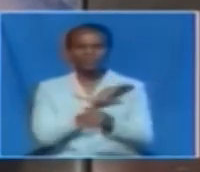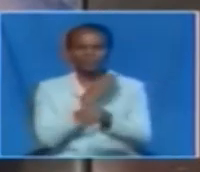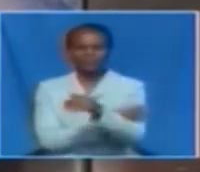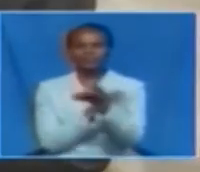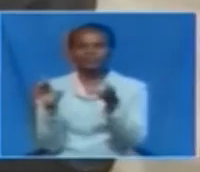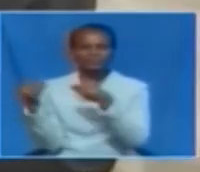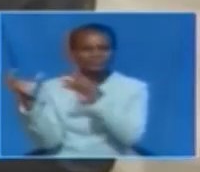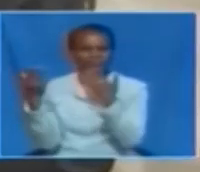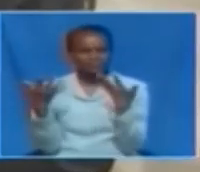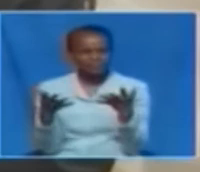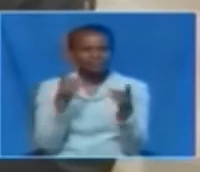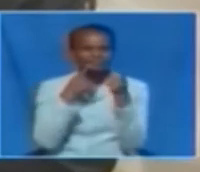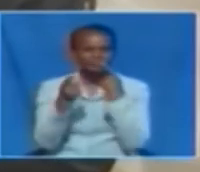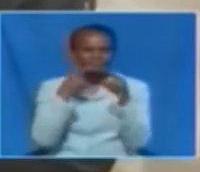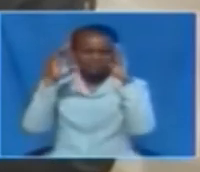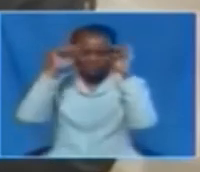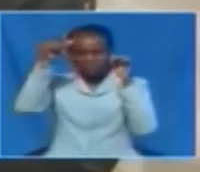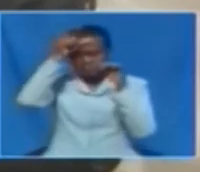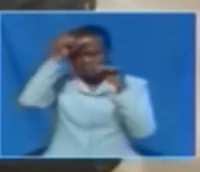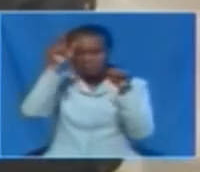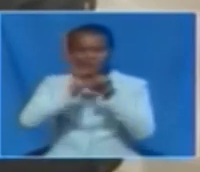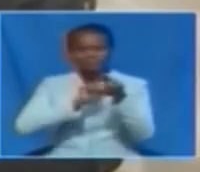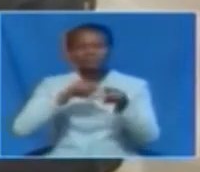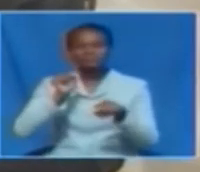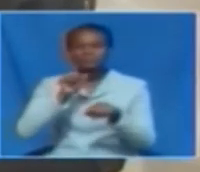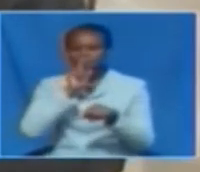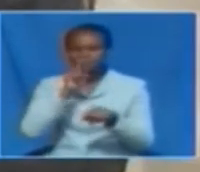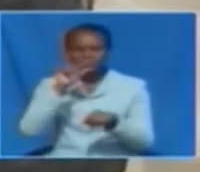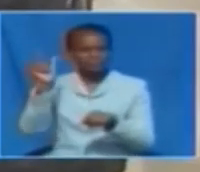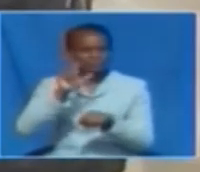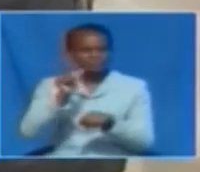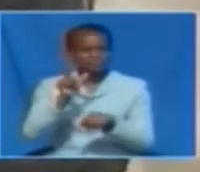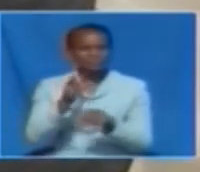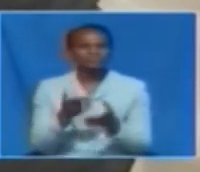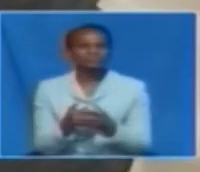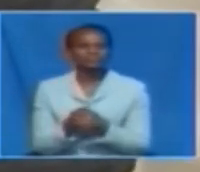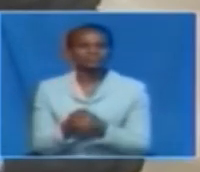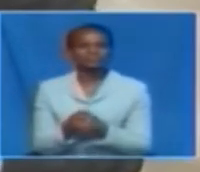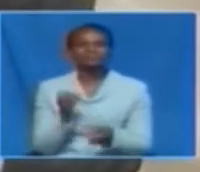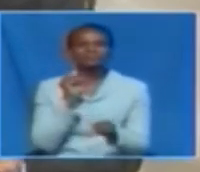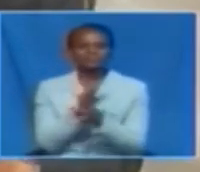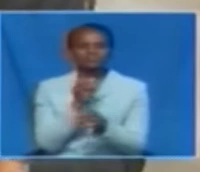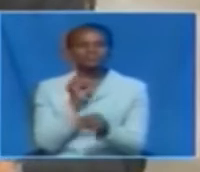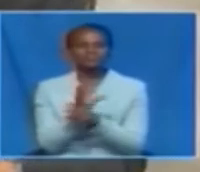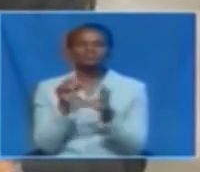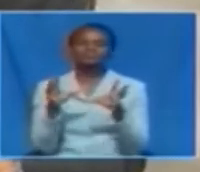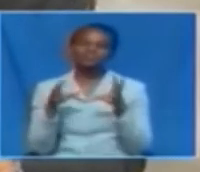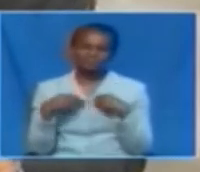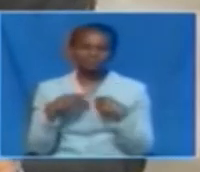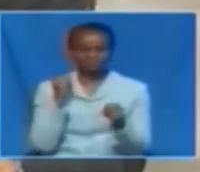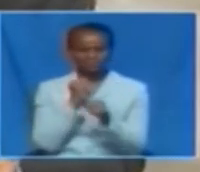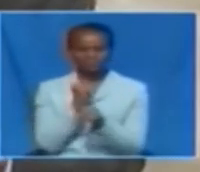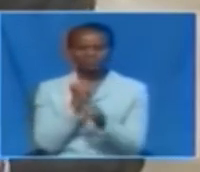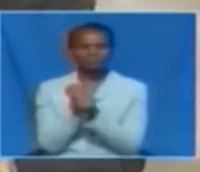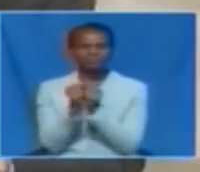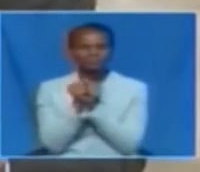me to speak to President Lungu and tell him that the MMD is ready to consider a working